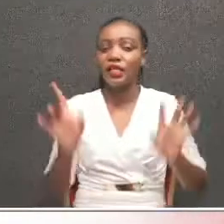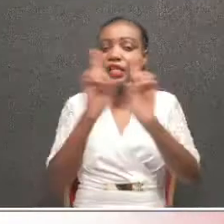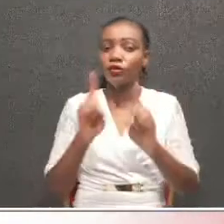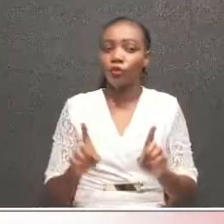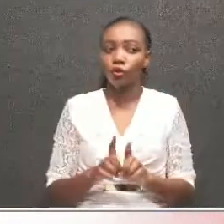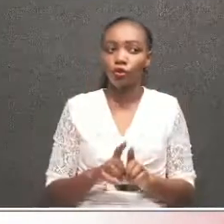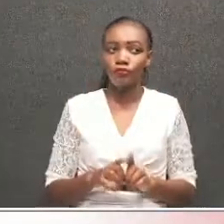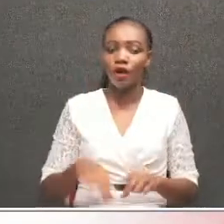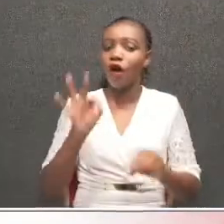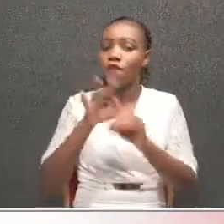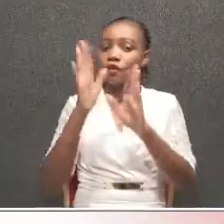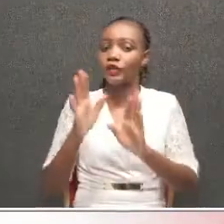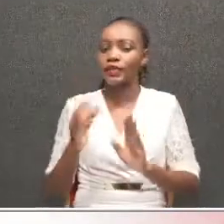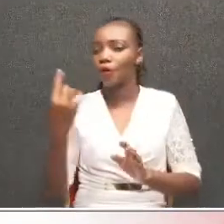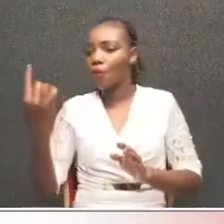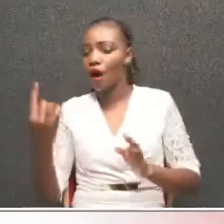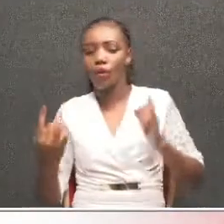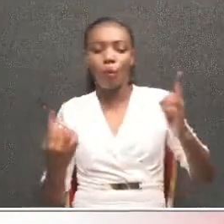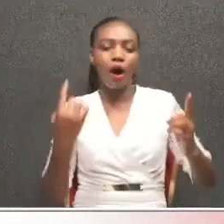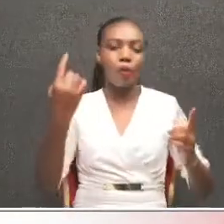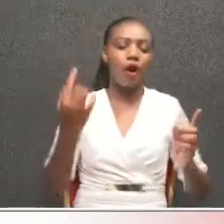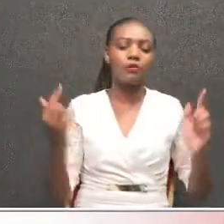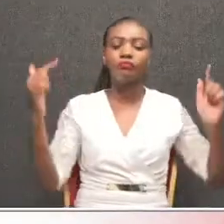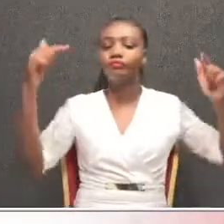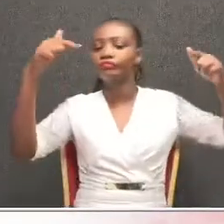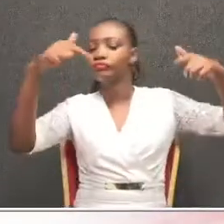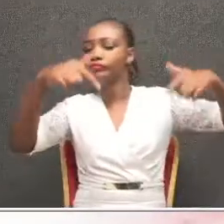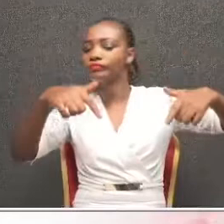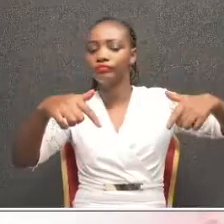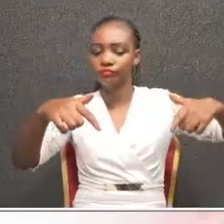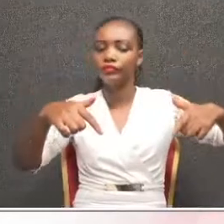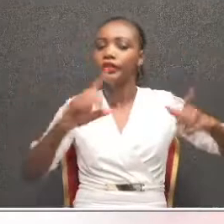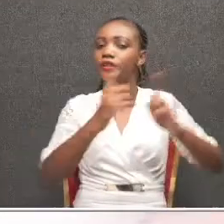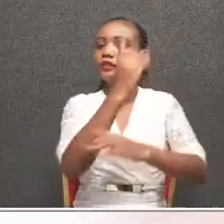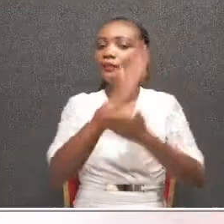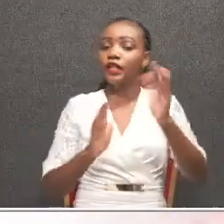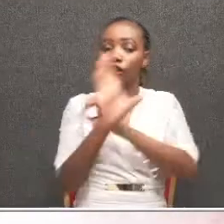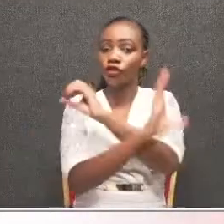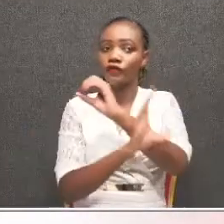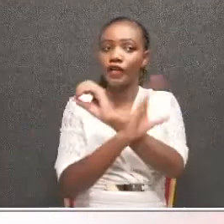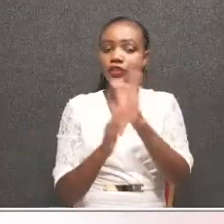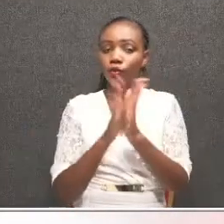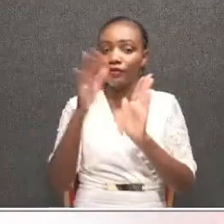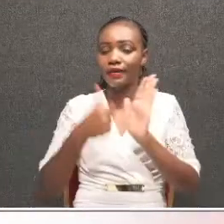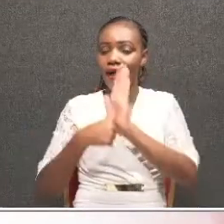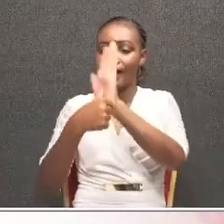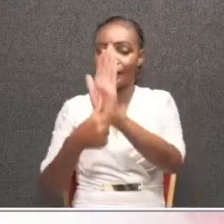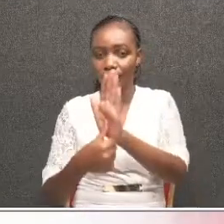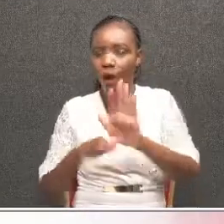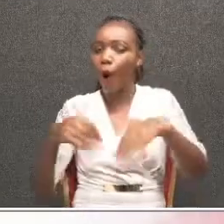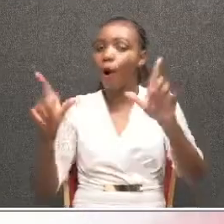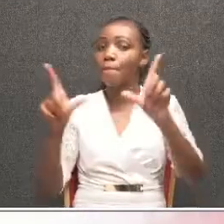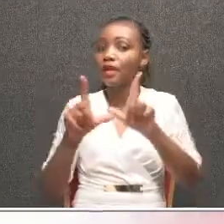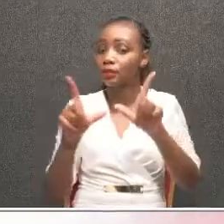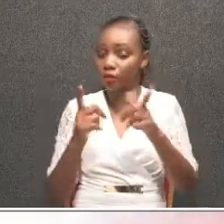Unregistered voters, one by one, trooped into designated tents across the country with their ID cards or valid passports in their